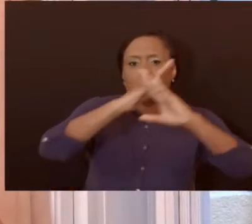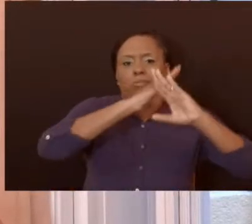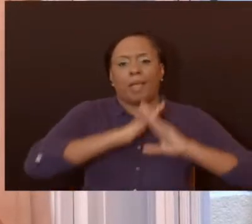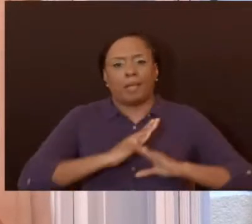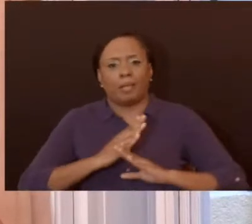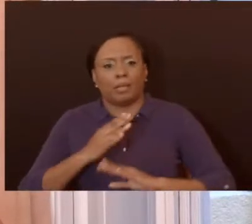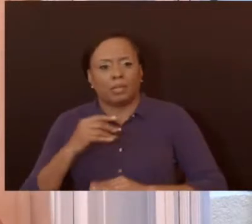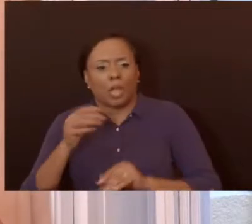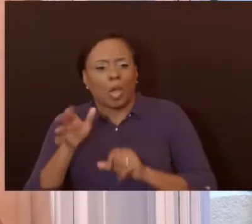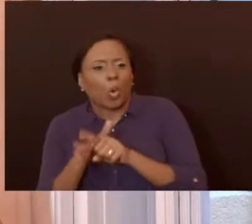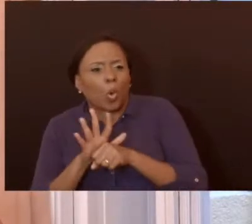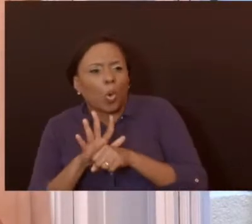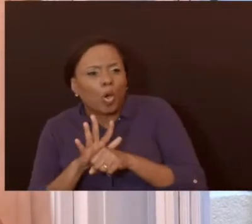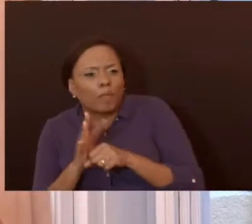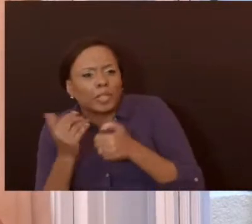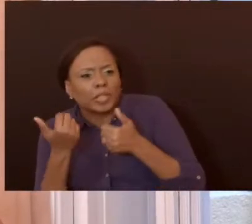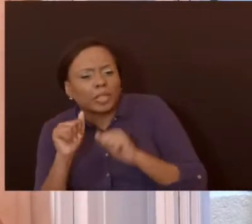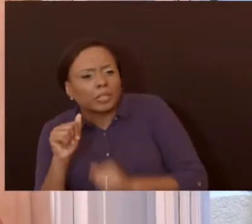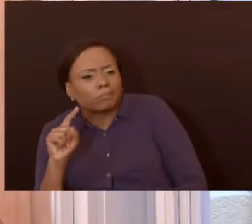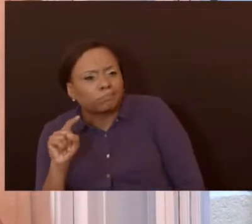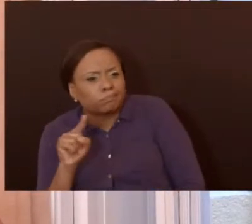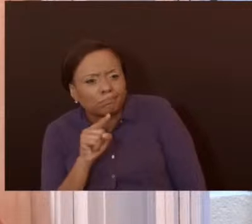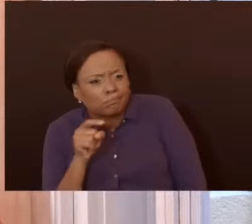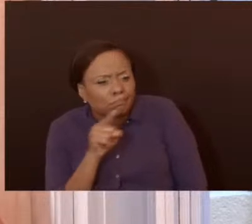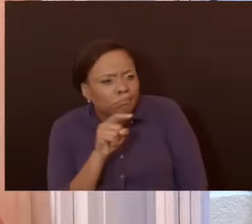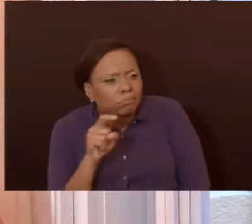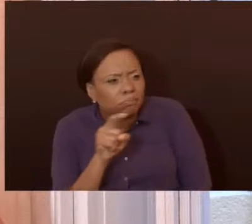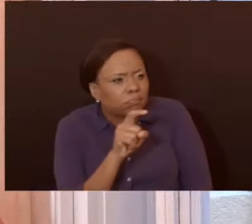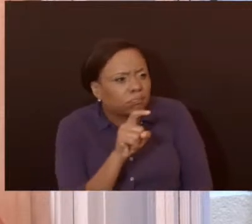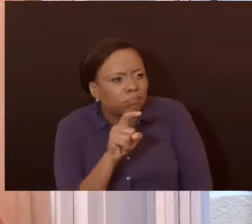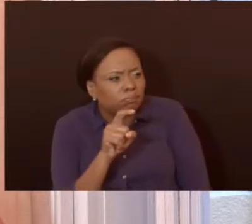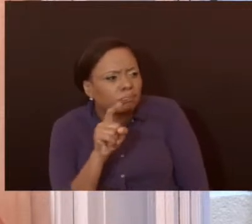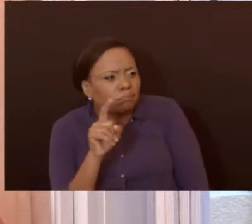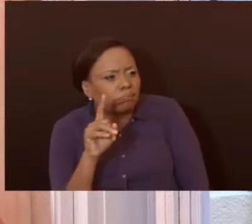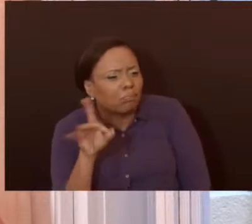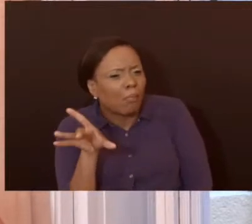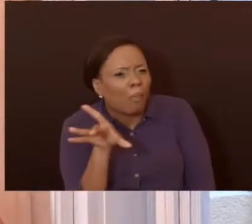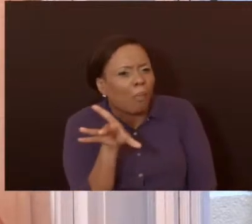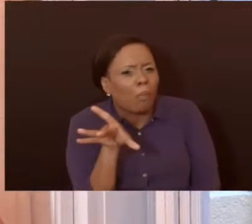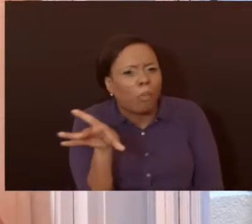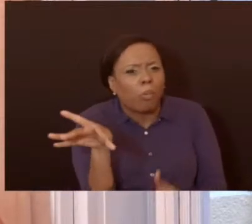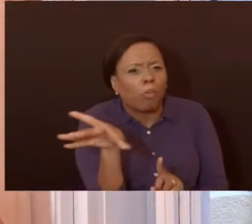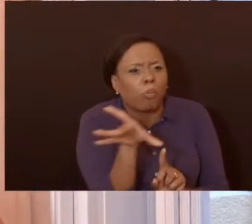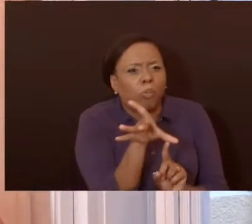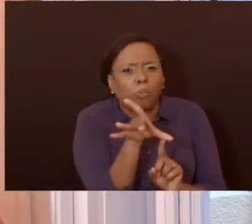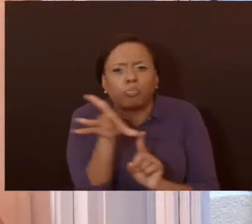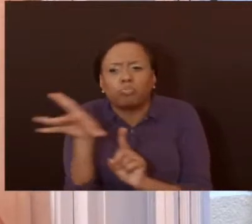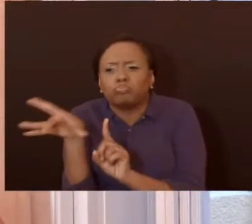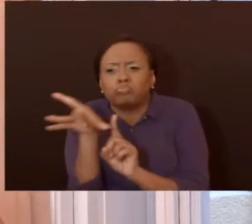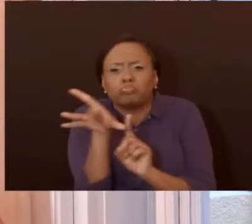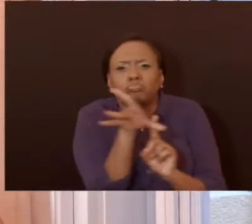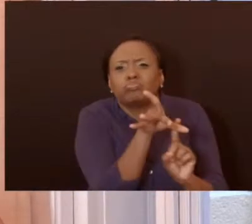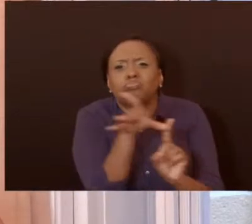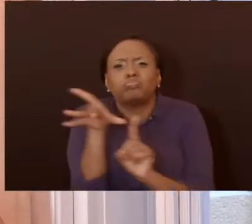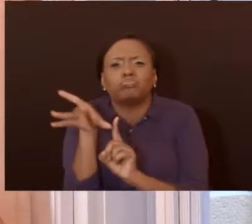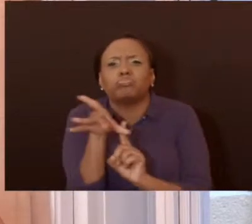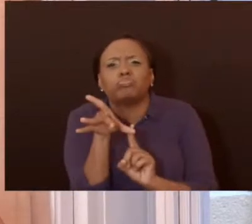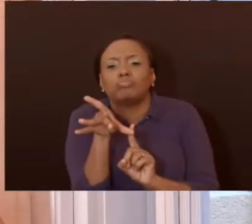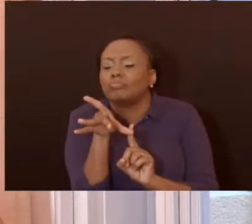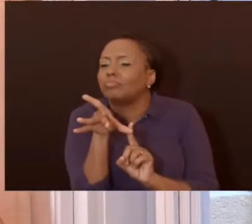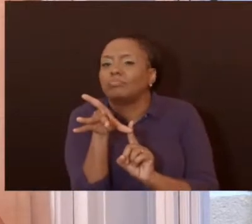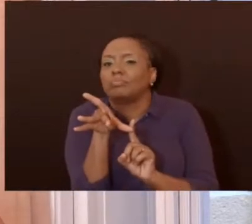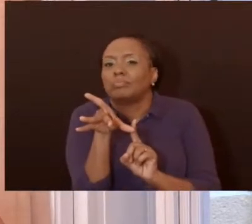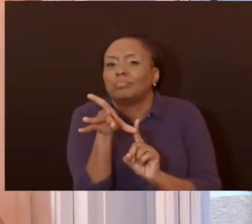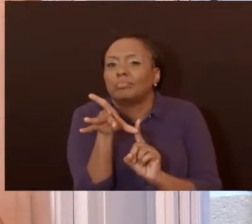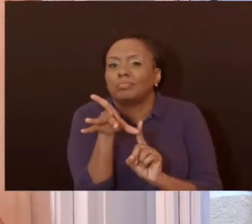vulnerable ones who cannot get vaccinated because there's no vaccine available at present. So the key is to